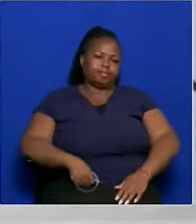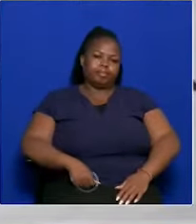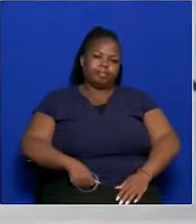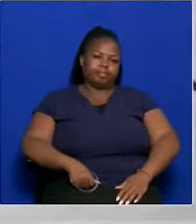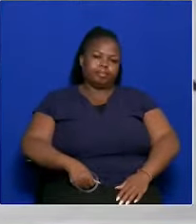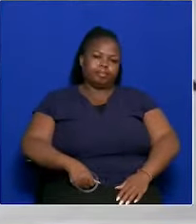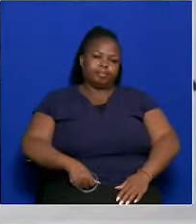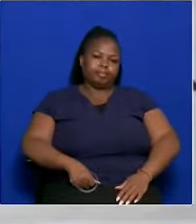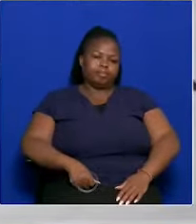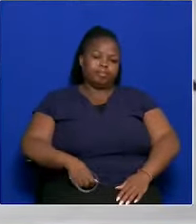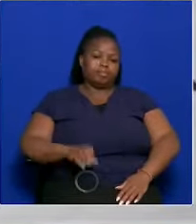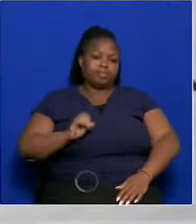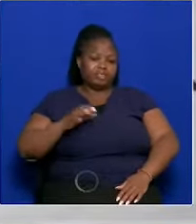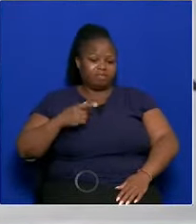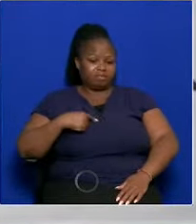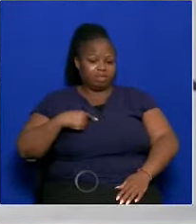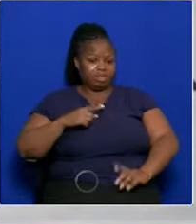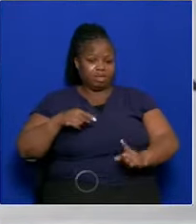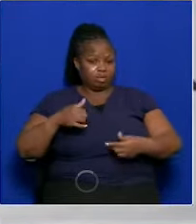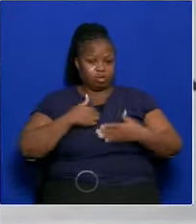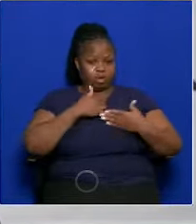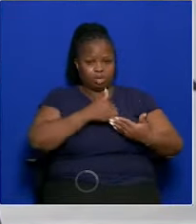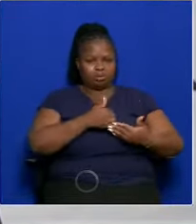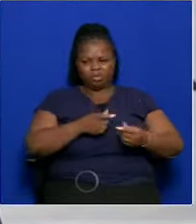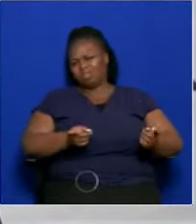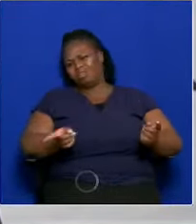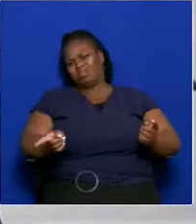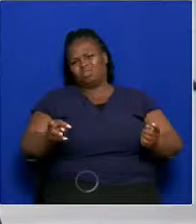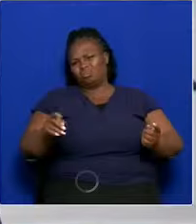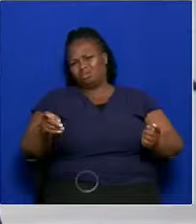can assist myself, what about Nkosi?